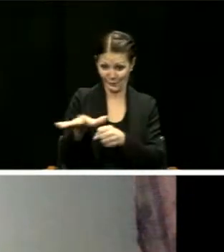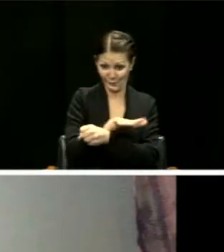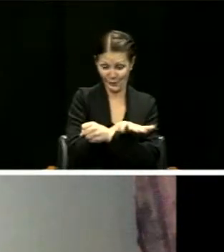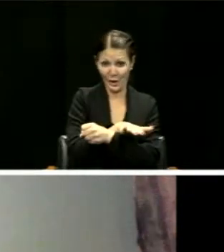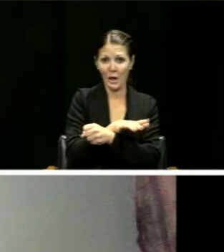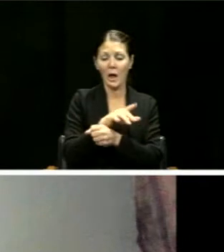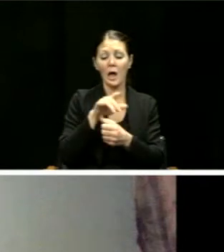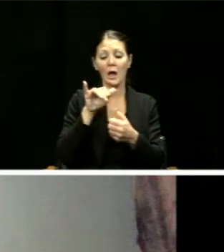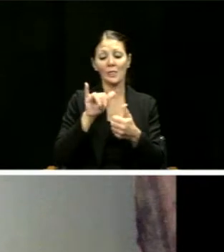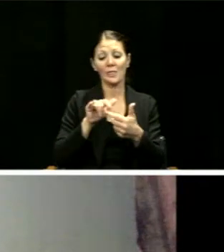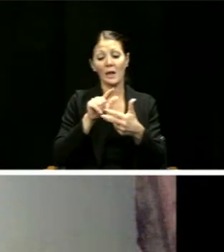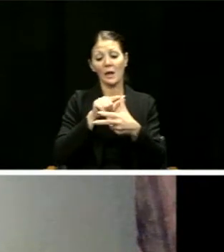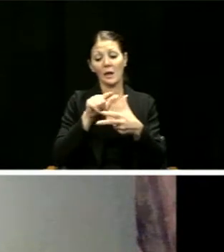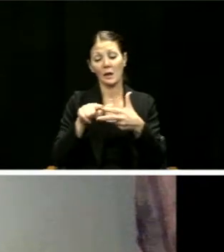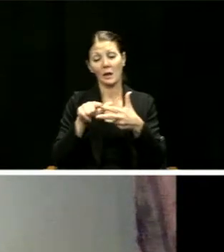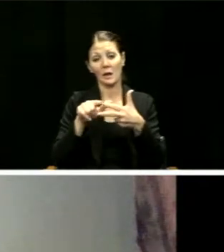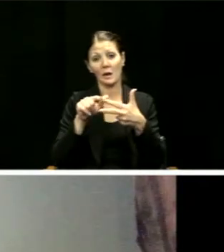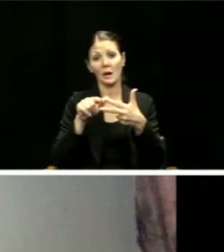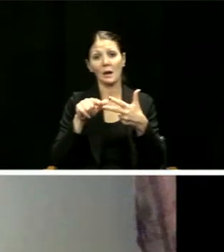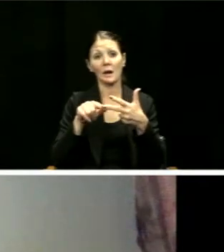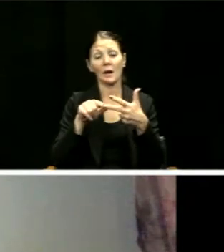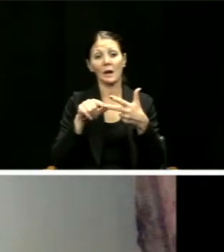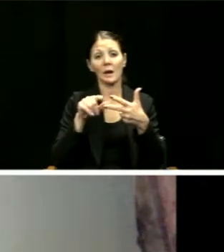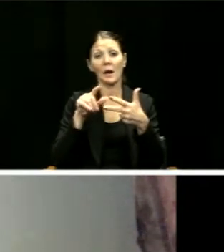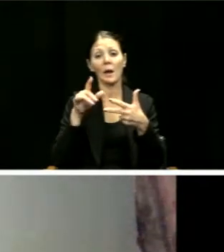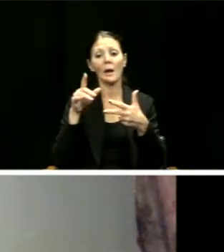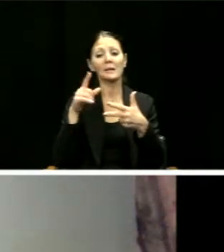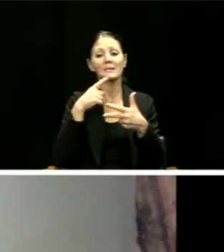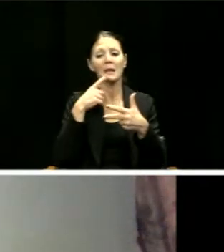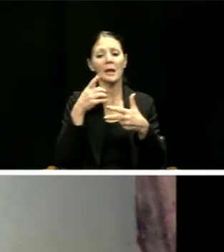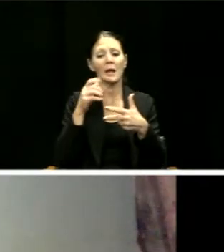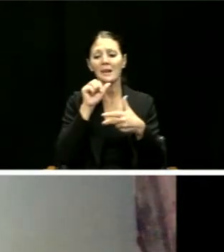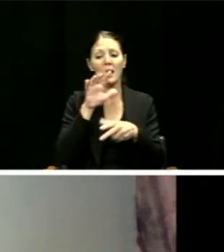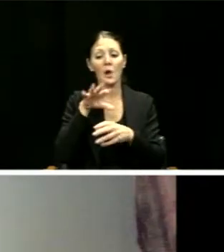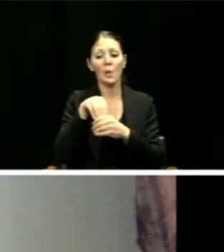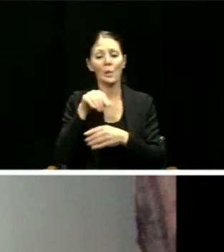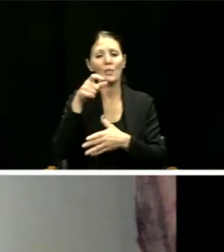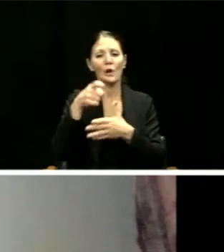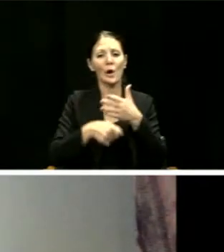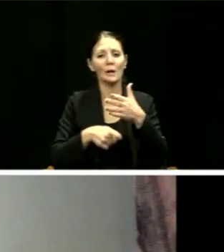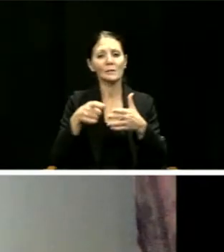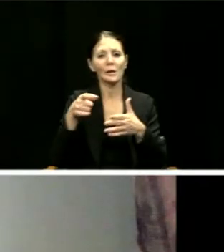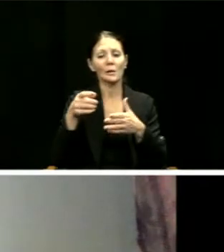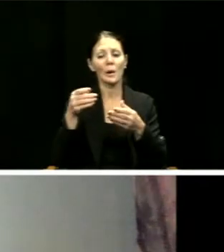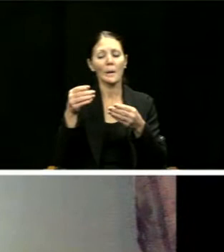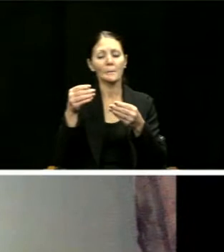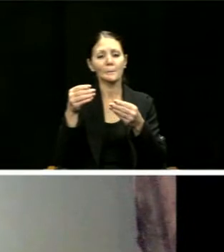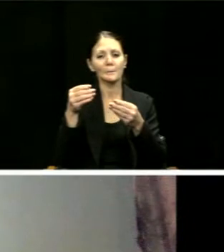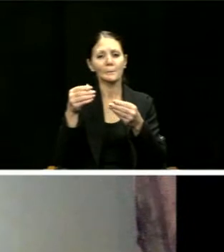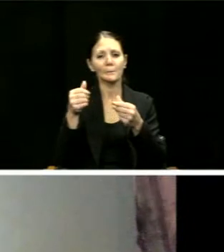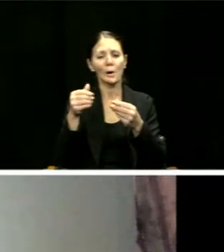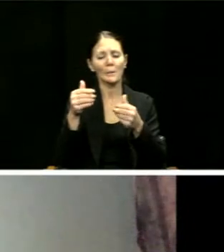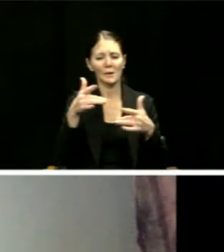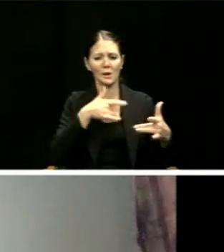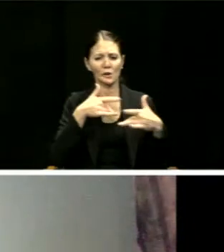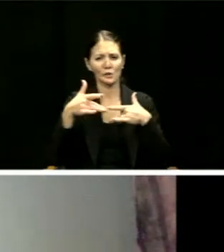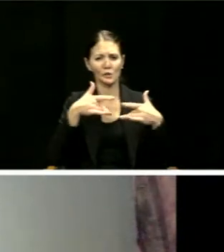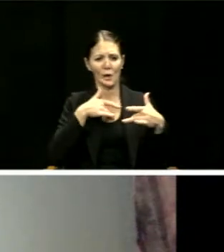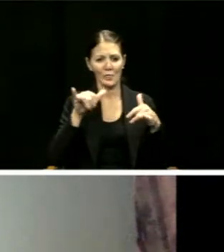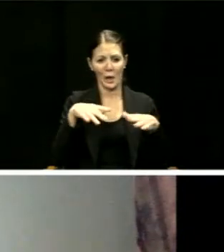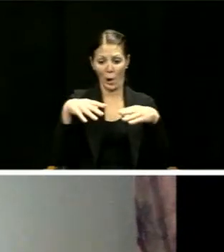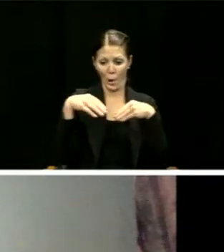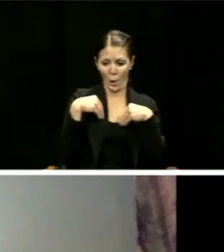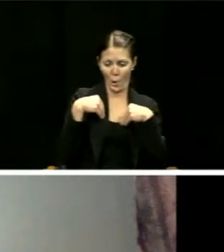that alternative is that the property, there were concerns with the ownership